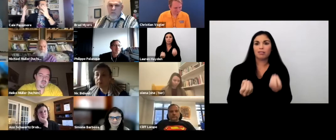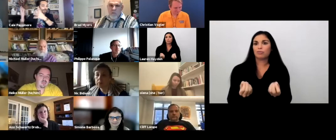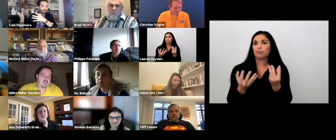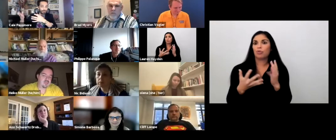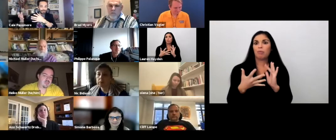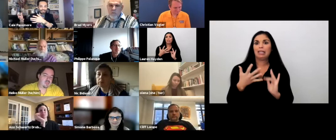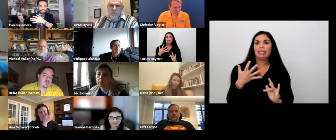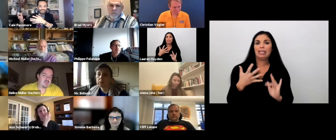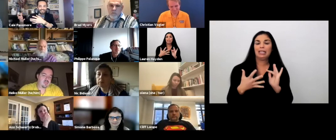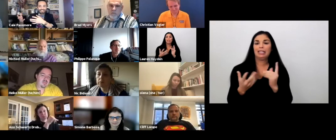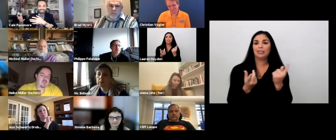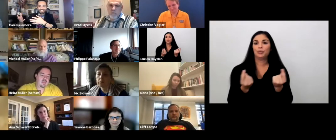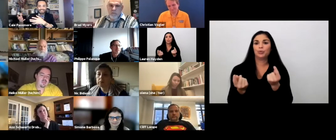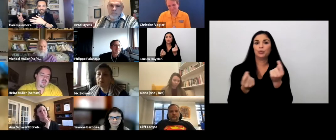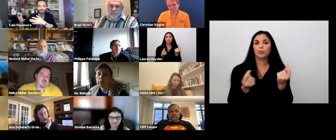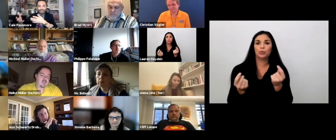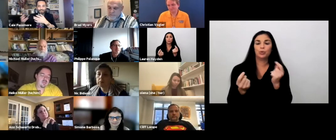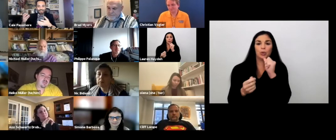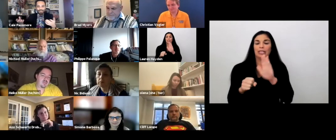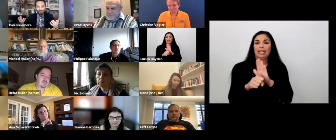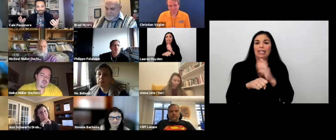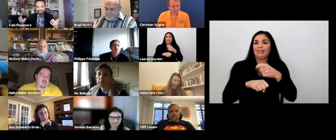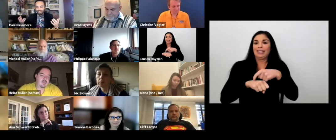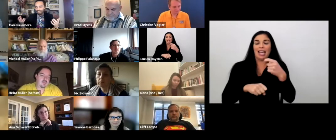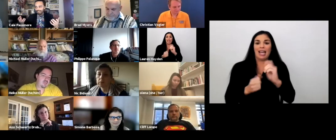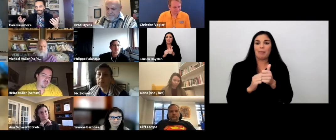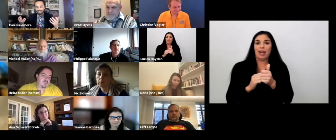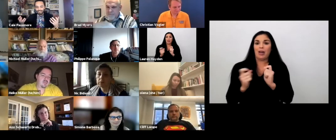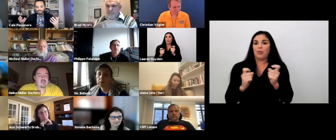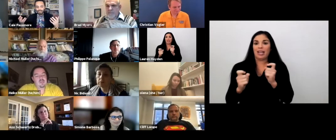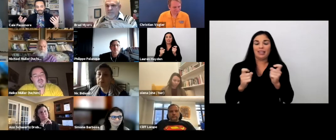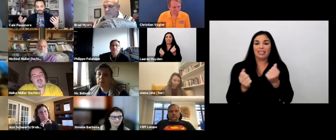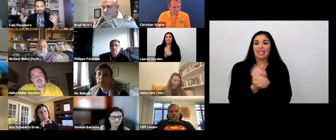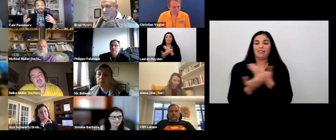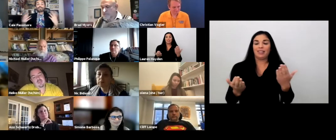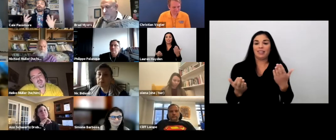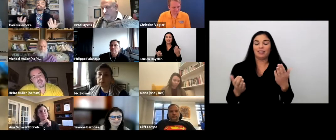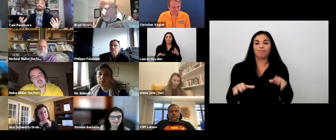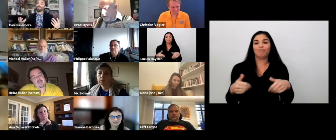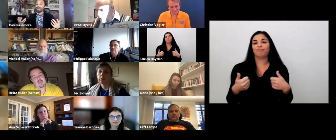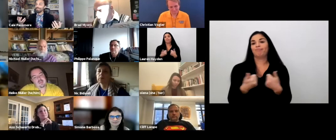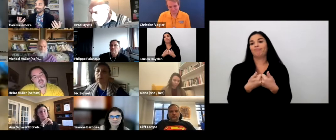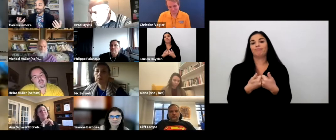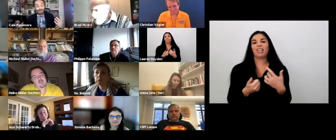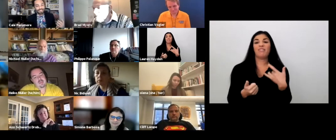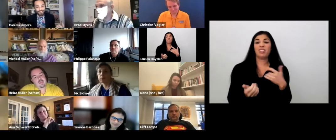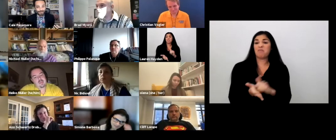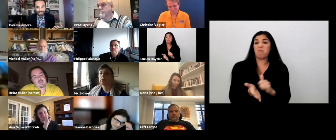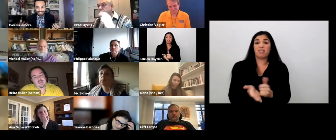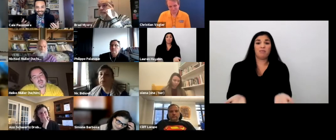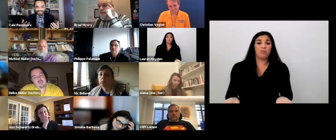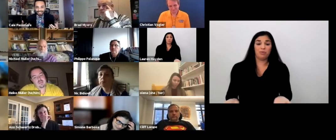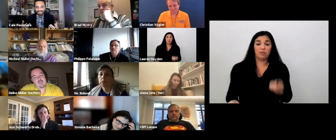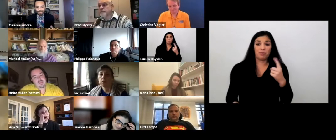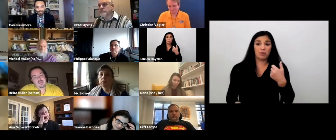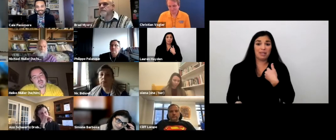we only have so many spoons, and how we're allocating those is, it feels impossible. I mean, for myself,